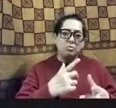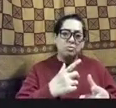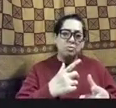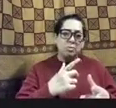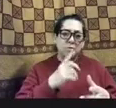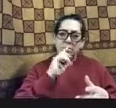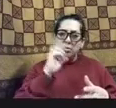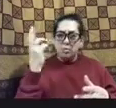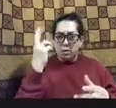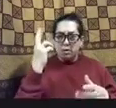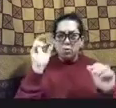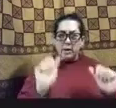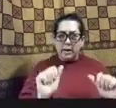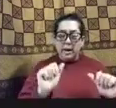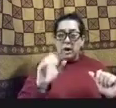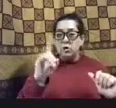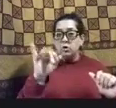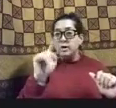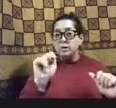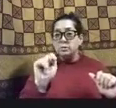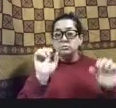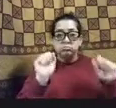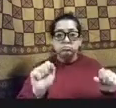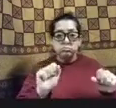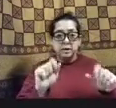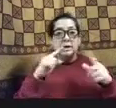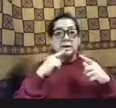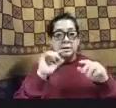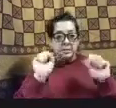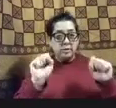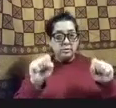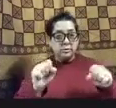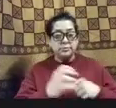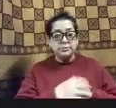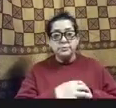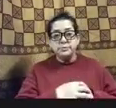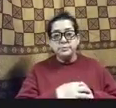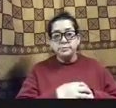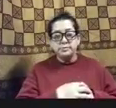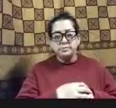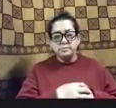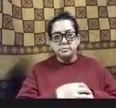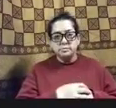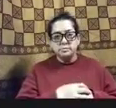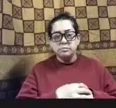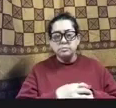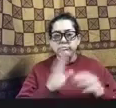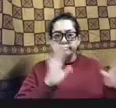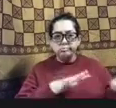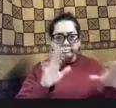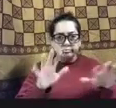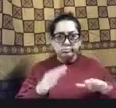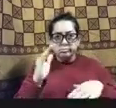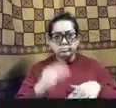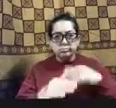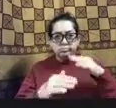us realize that we can do it. You know, it is possible. And it's it just takes those little